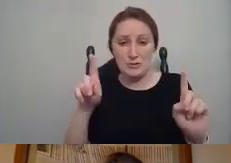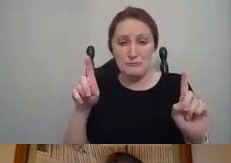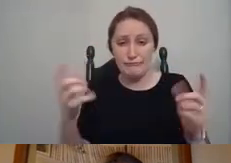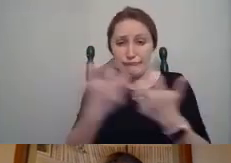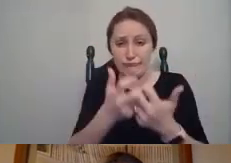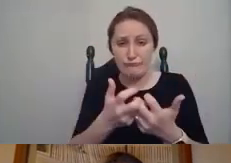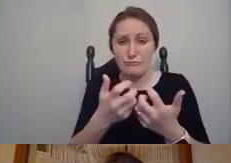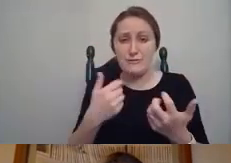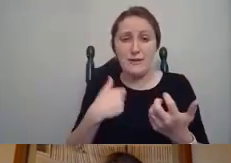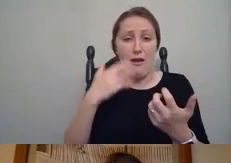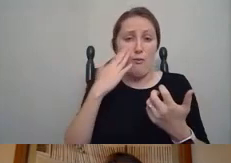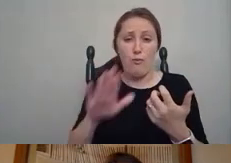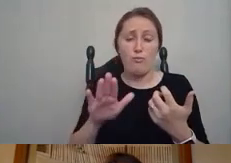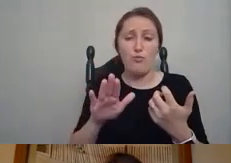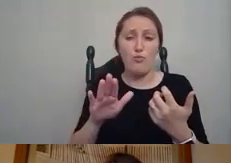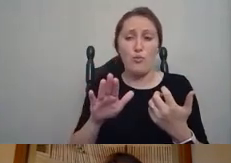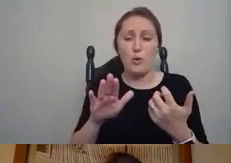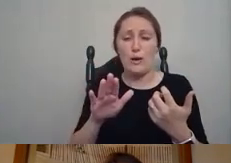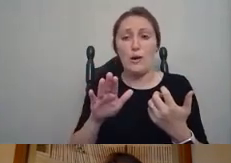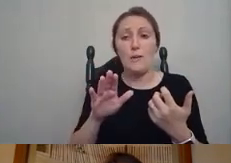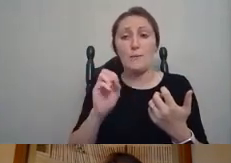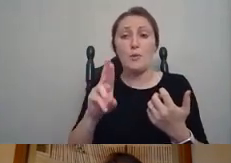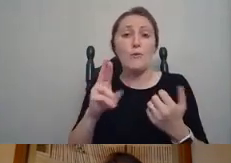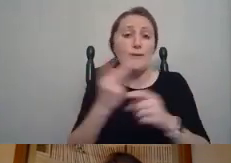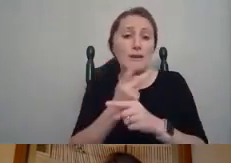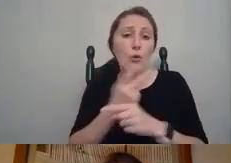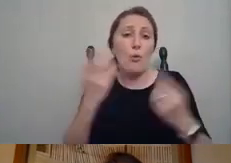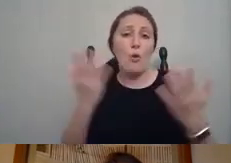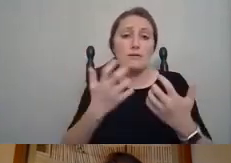compatible. I'm not entirely sure, or we can find out what devices are.